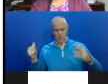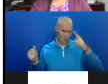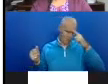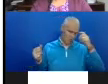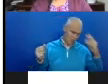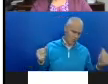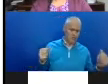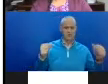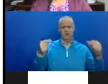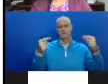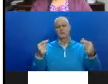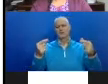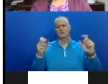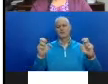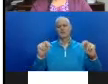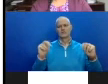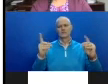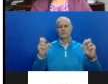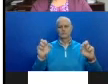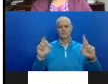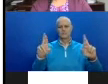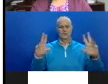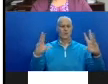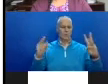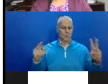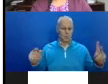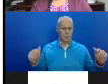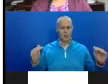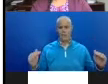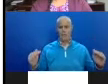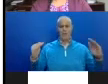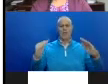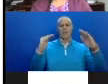being able to move into the golden triangle are become a lot less likely.